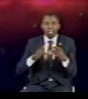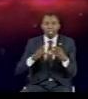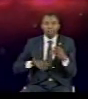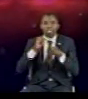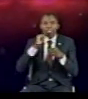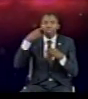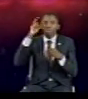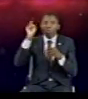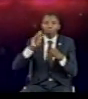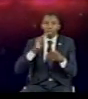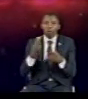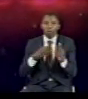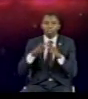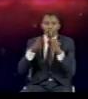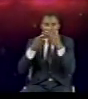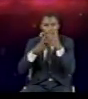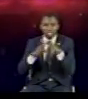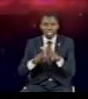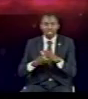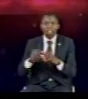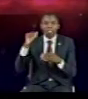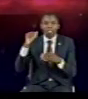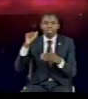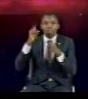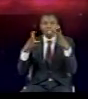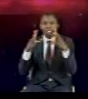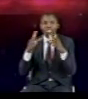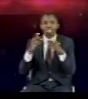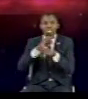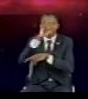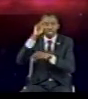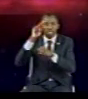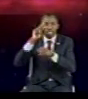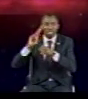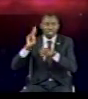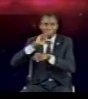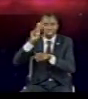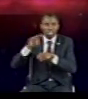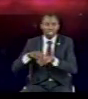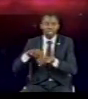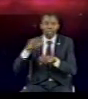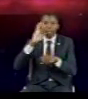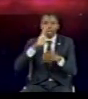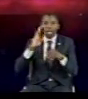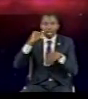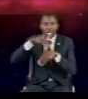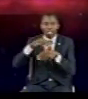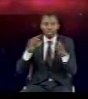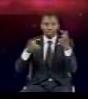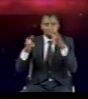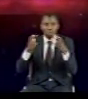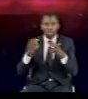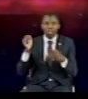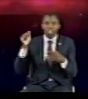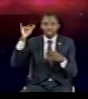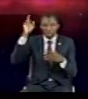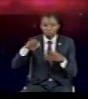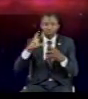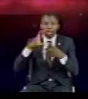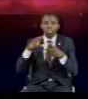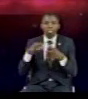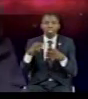Many nations are at war, and they must learn peace. Many nations are at